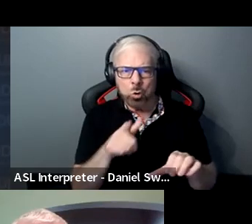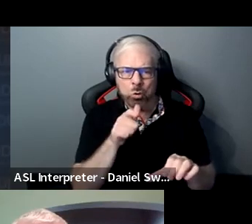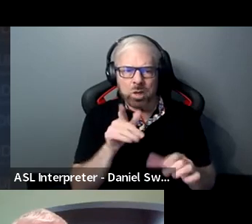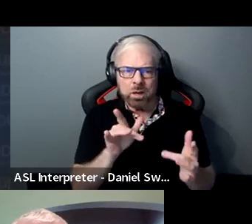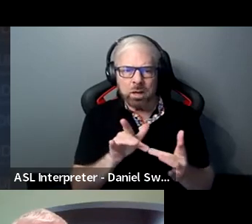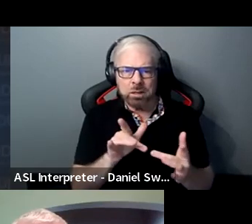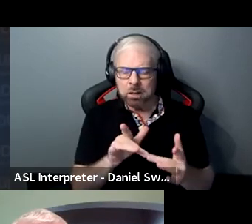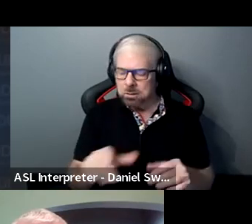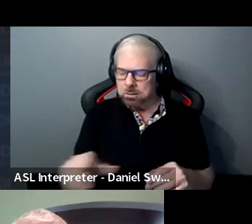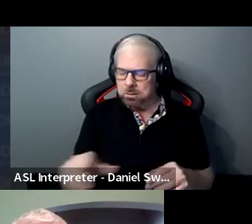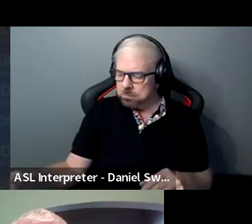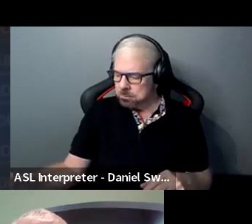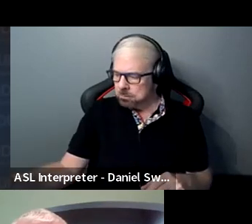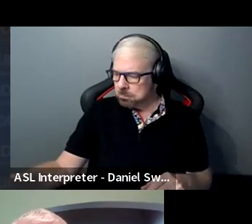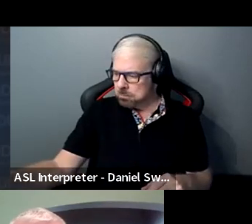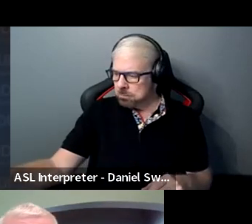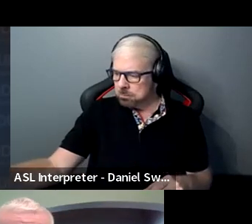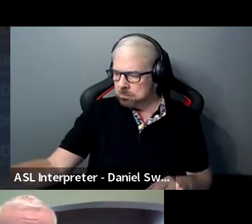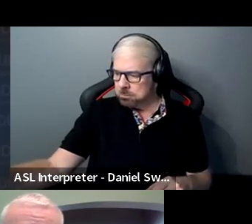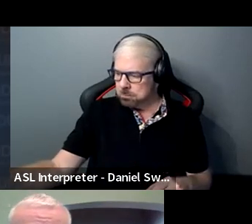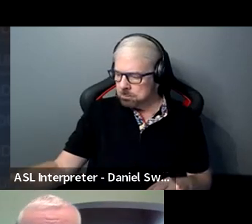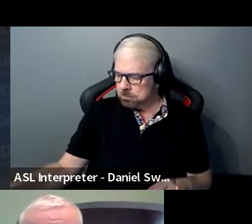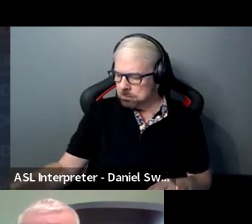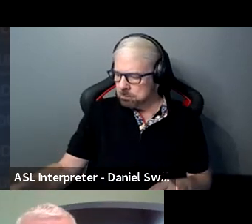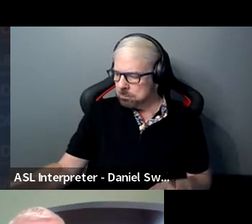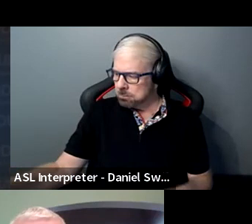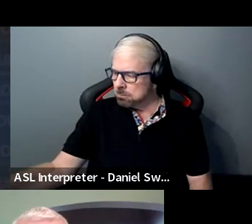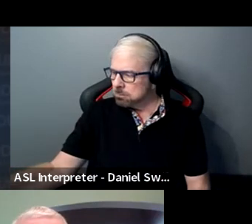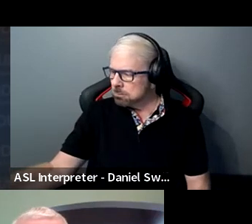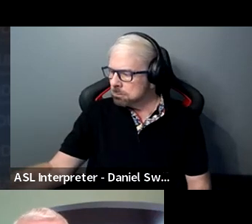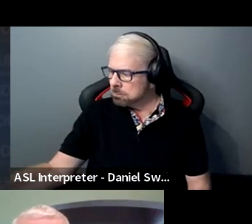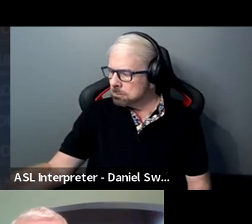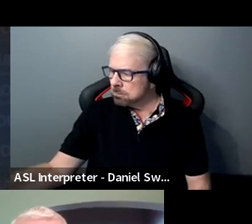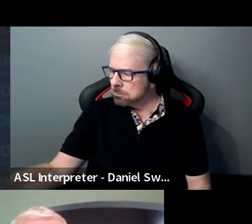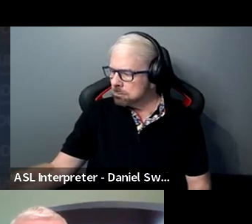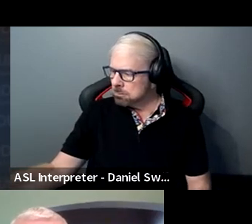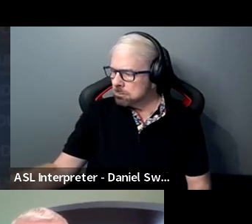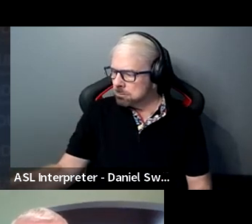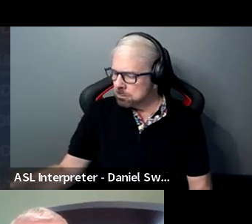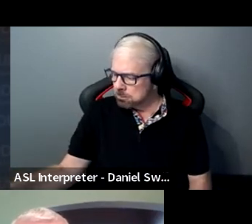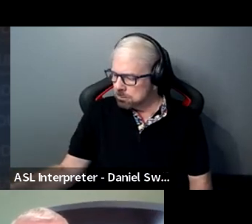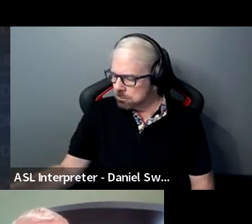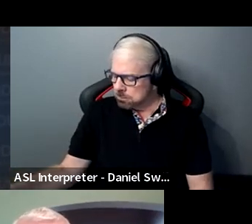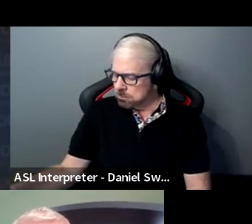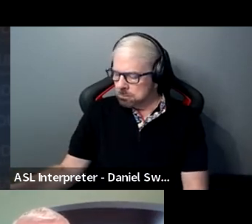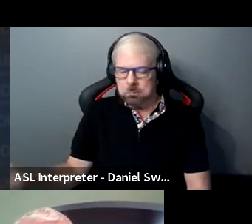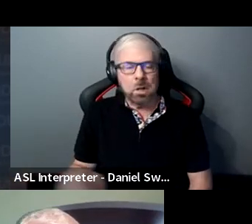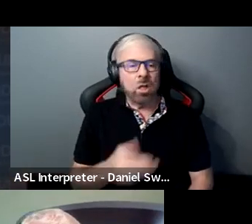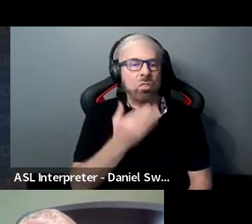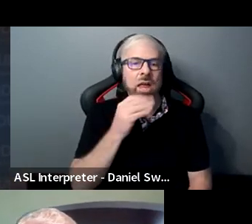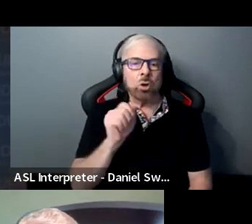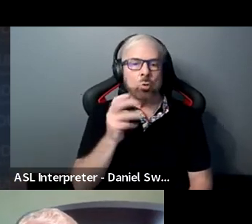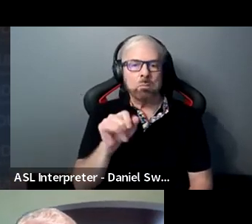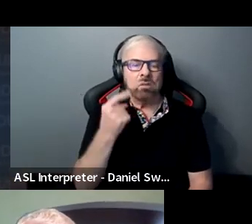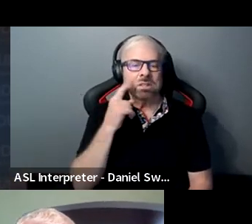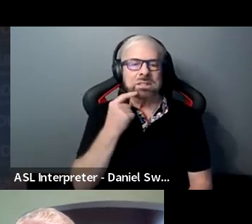contact? Yes, I was about ready to do that. Thank you, Amy, for saying that. And I would also say that